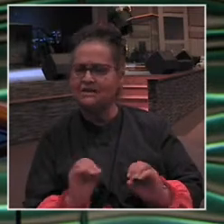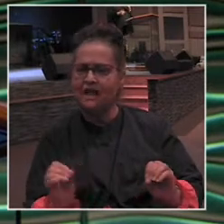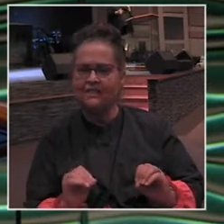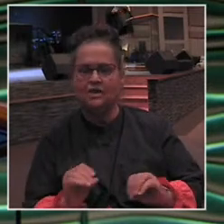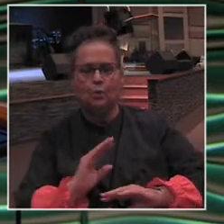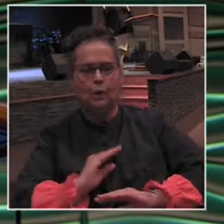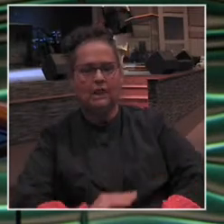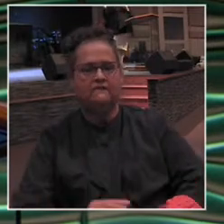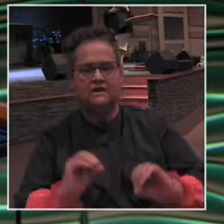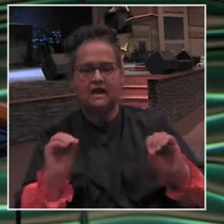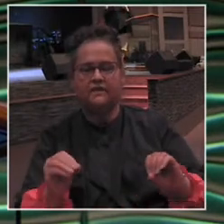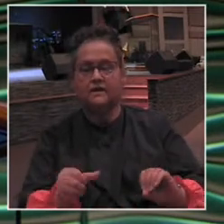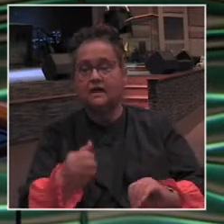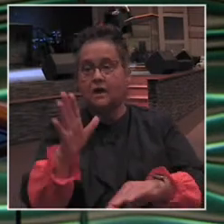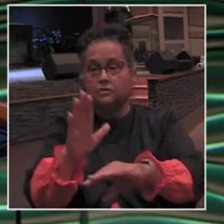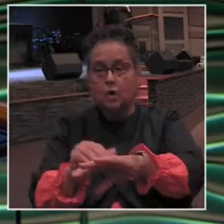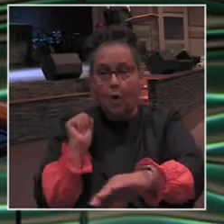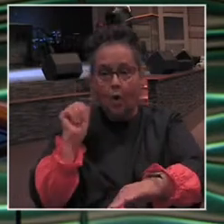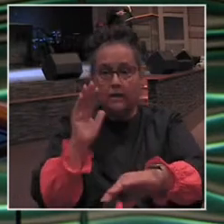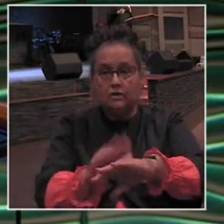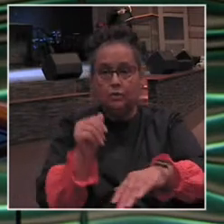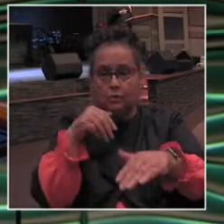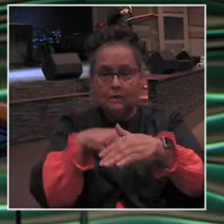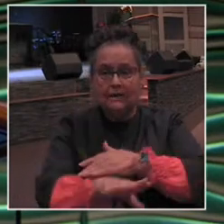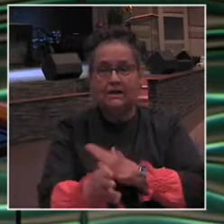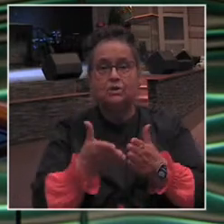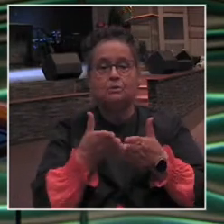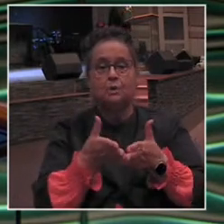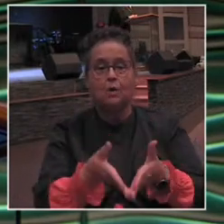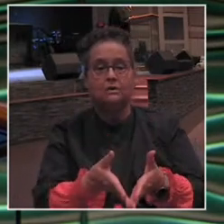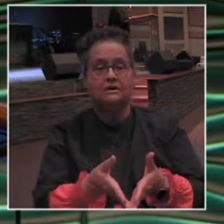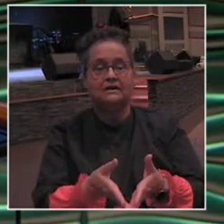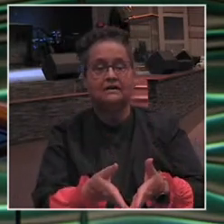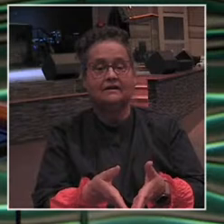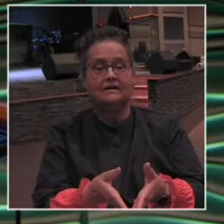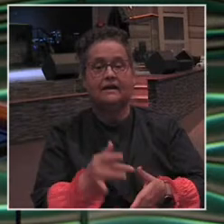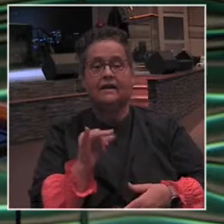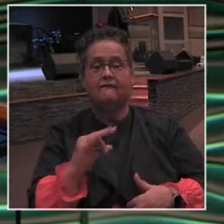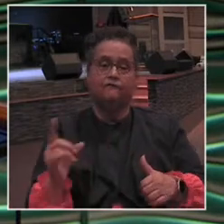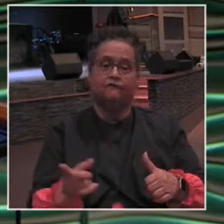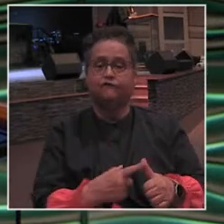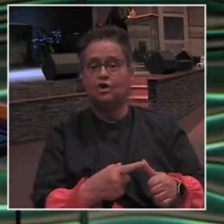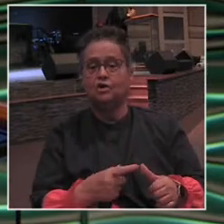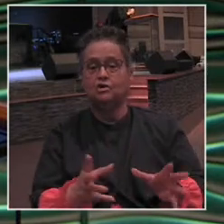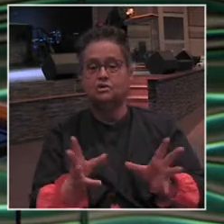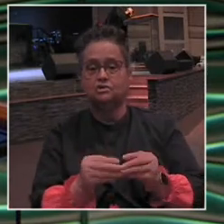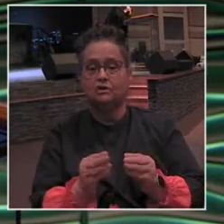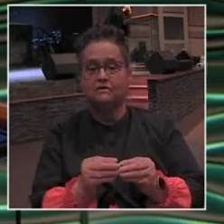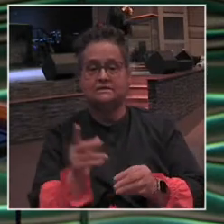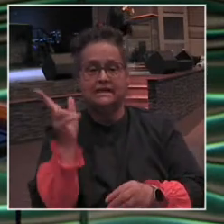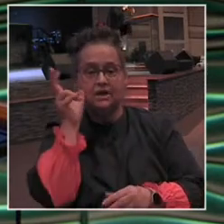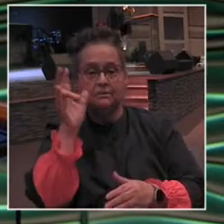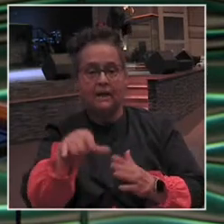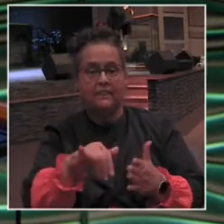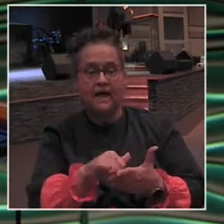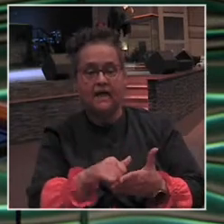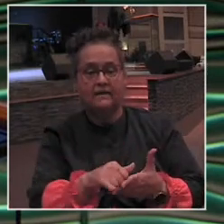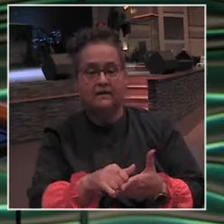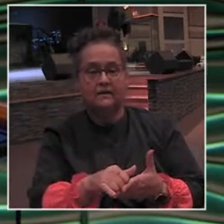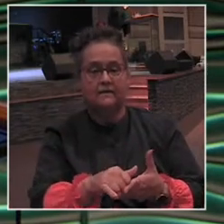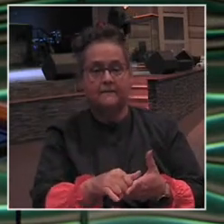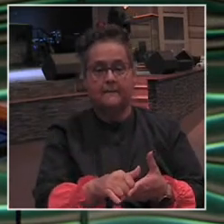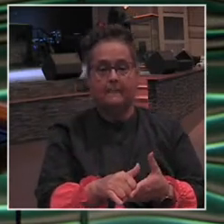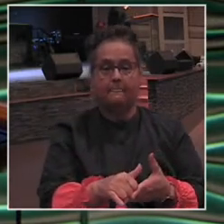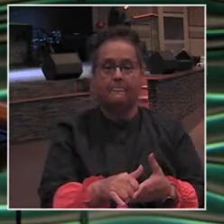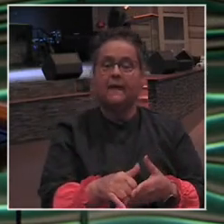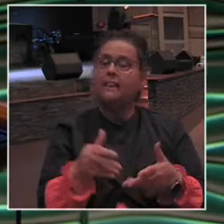is calling you to get into the boat. If this is your first service ever hearing about the way out of your sins, so